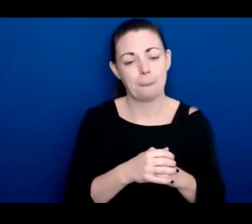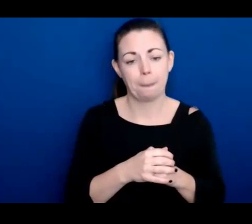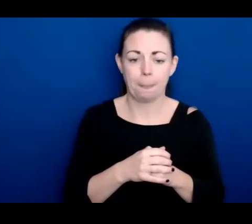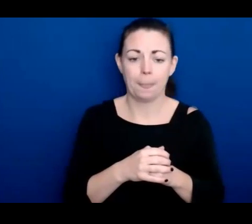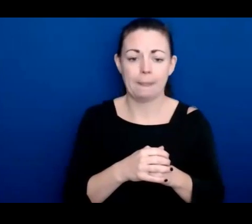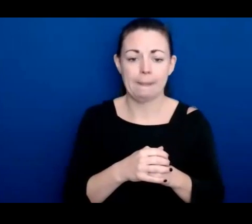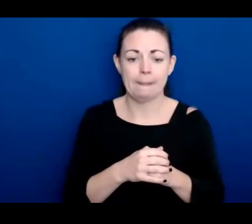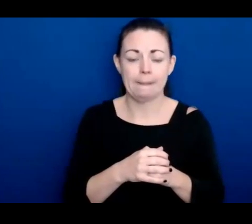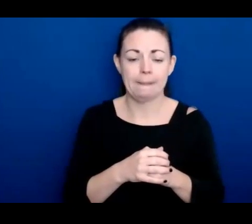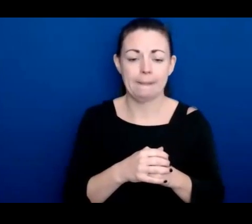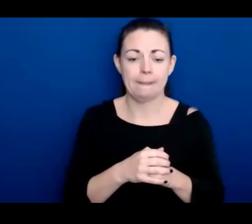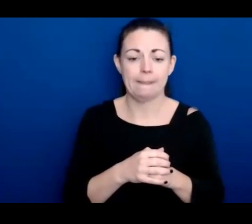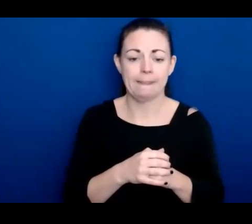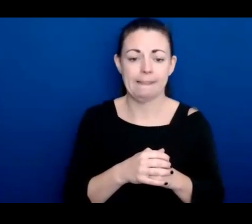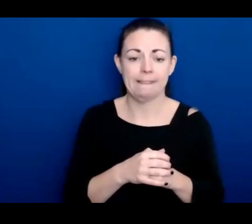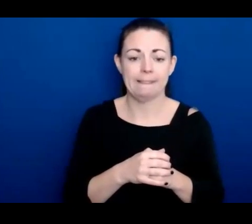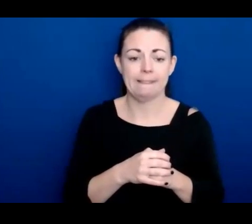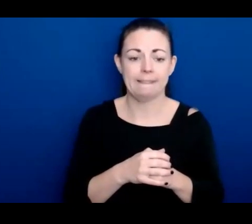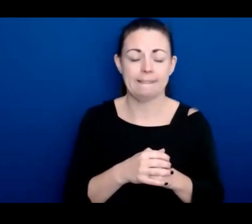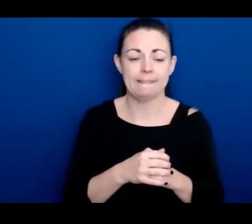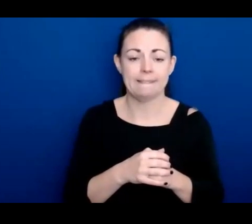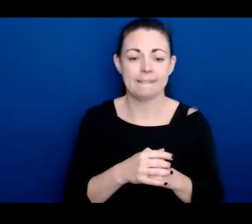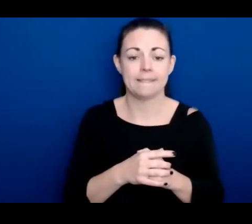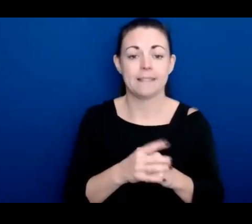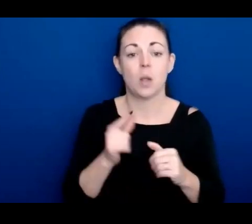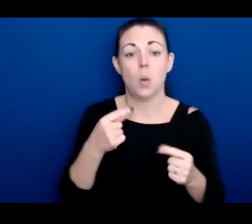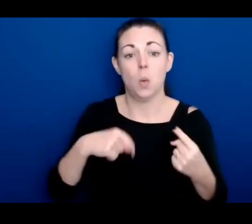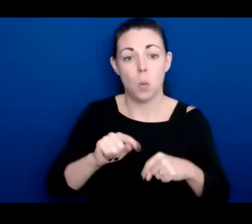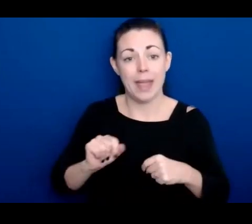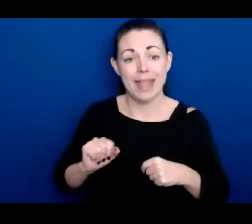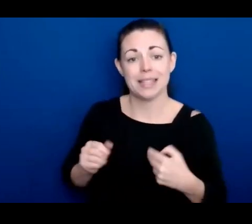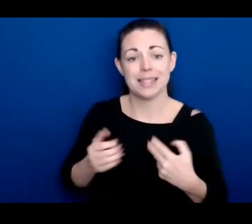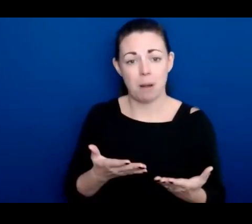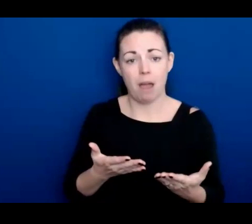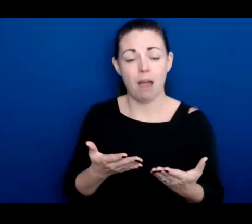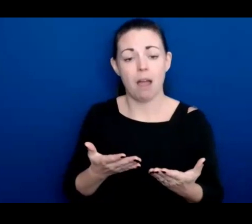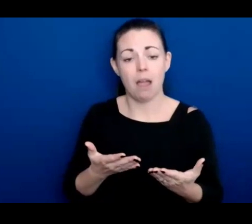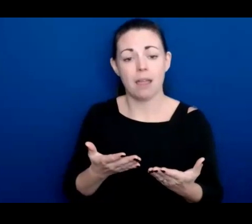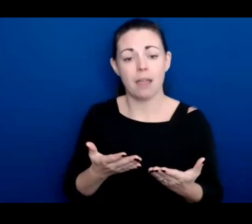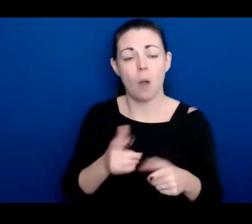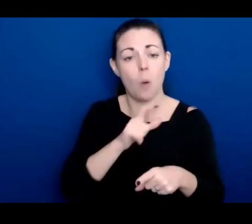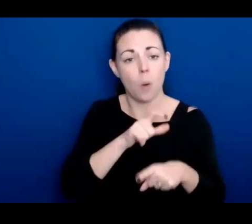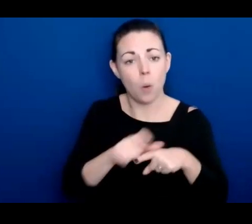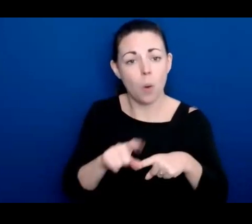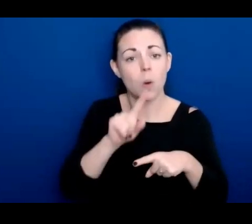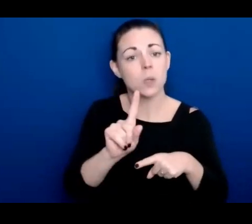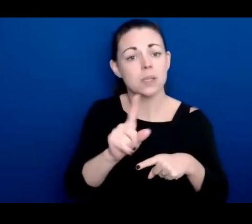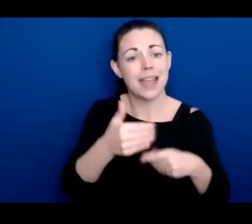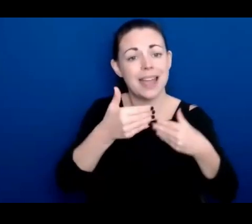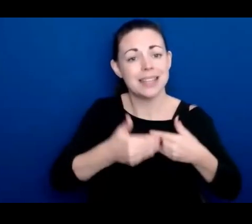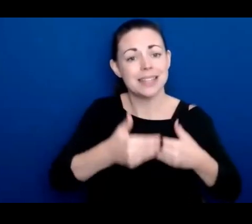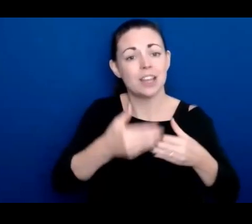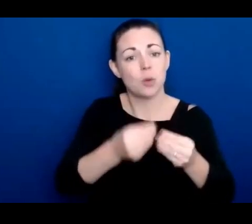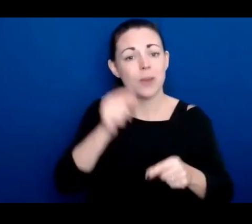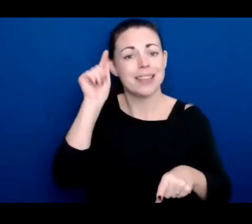course that we personally supply is sessions with a specialist,